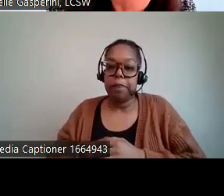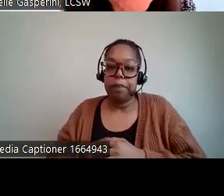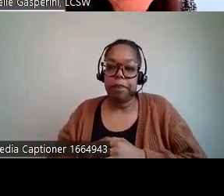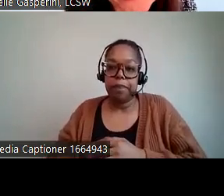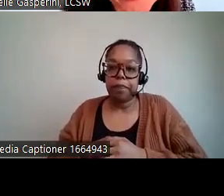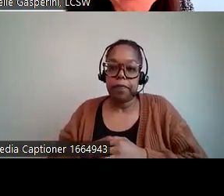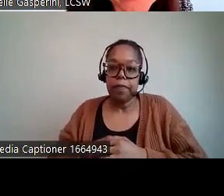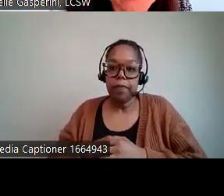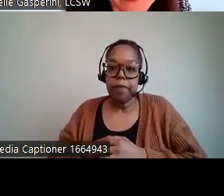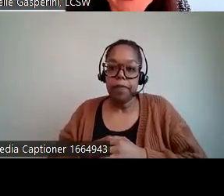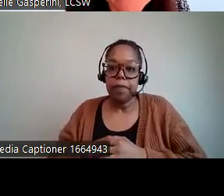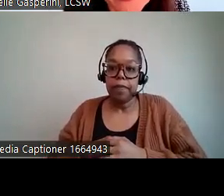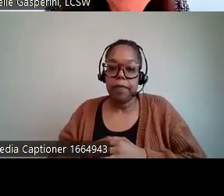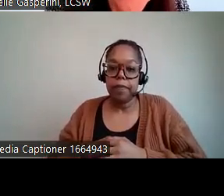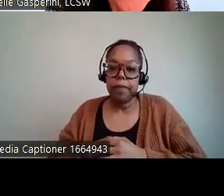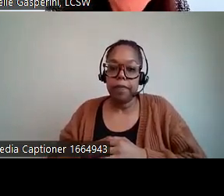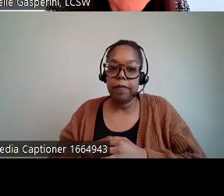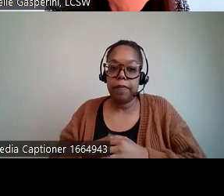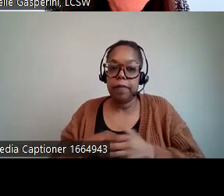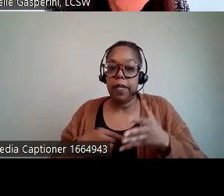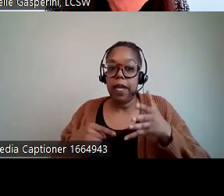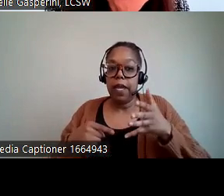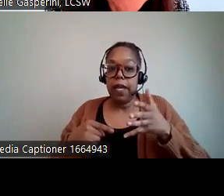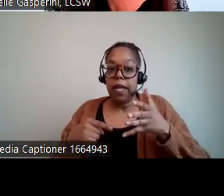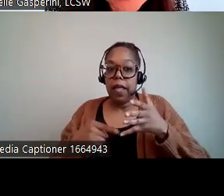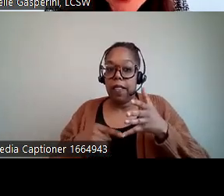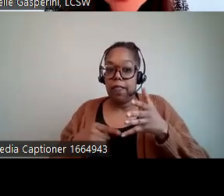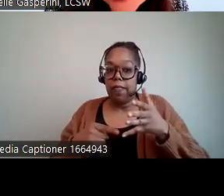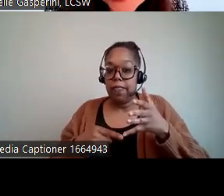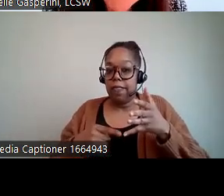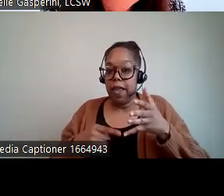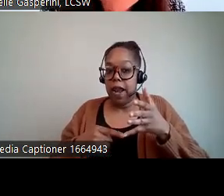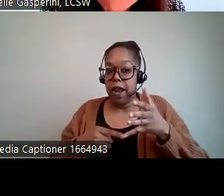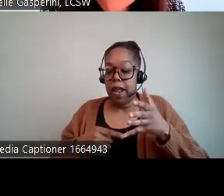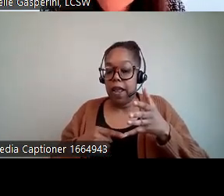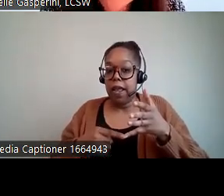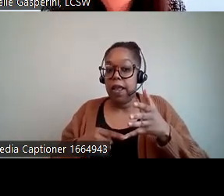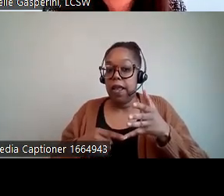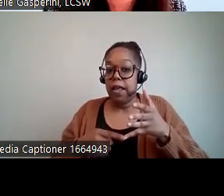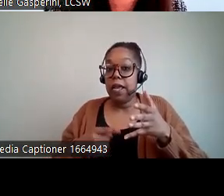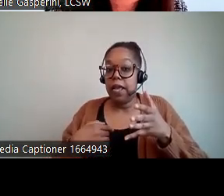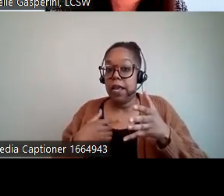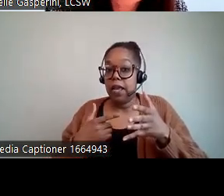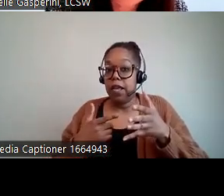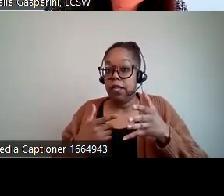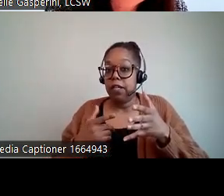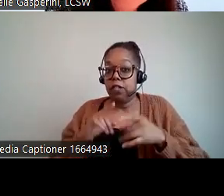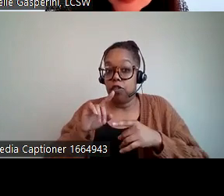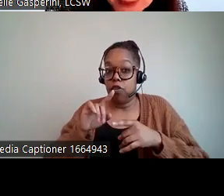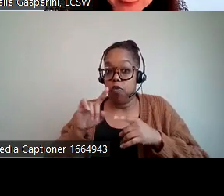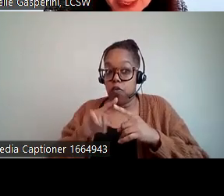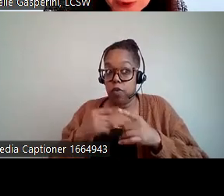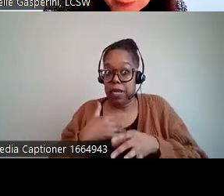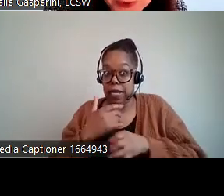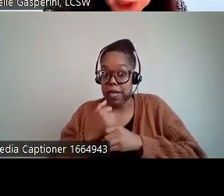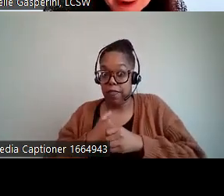again, that last bullet is so important because the sooner that we can get a child the help that they need, the